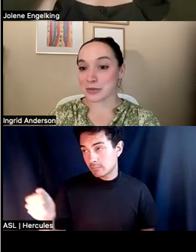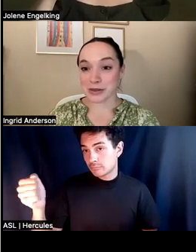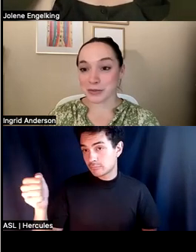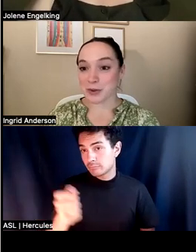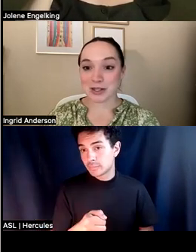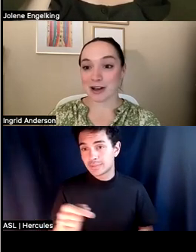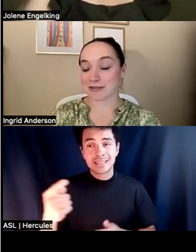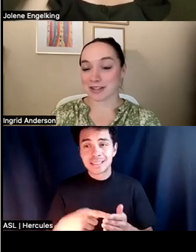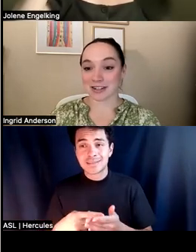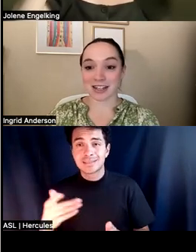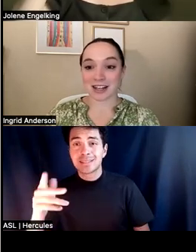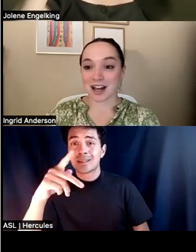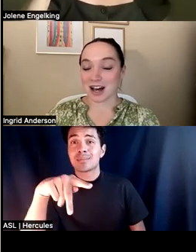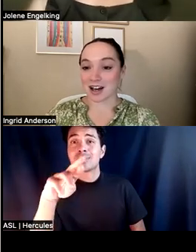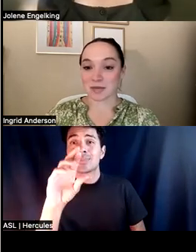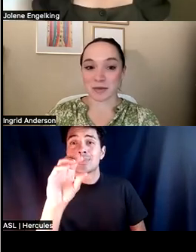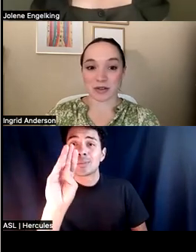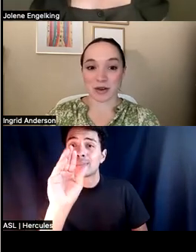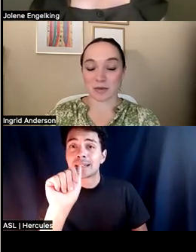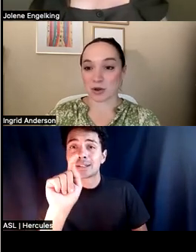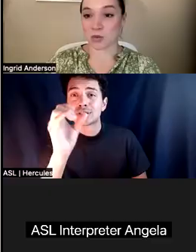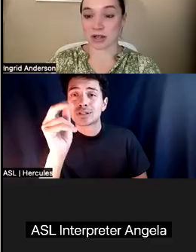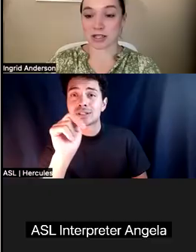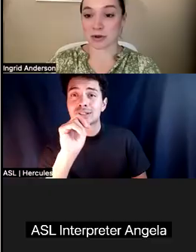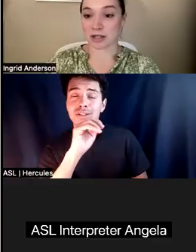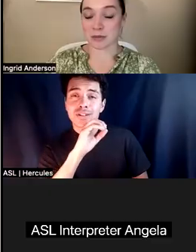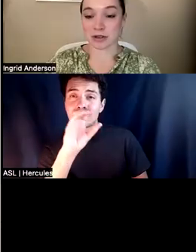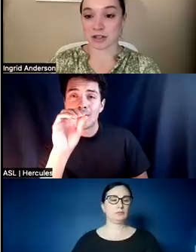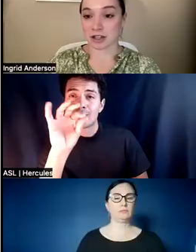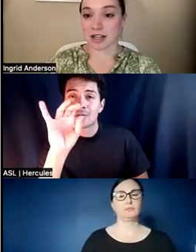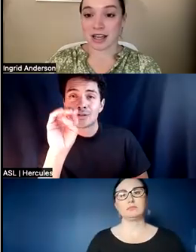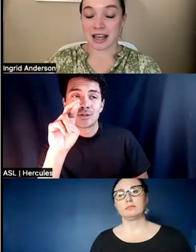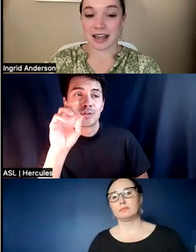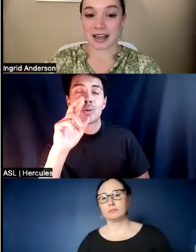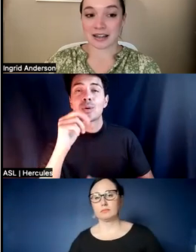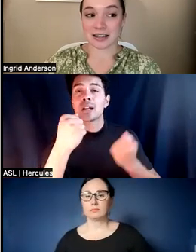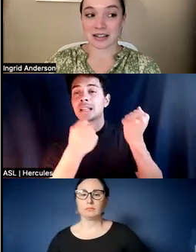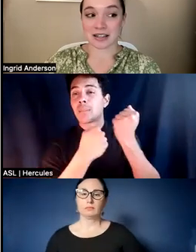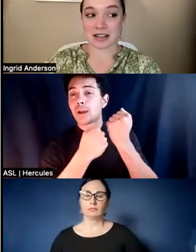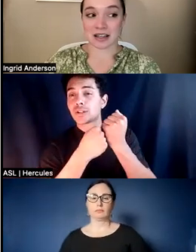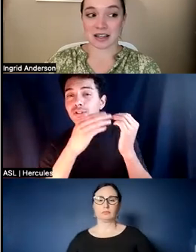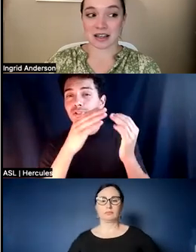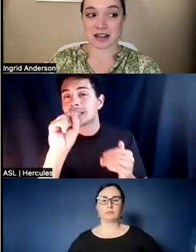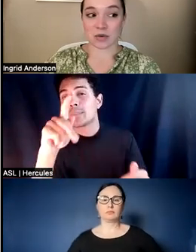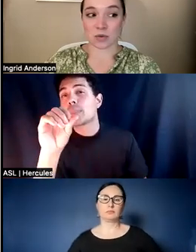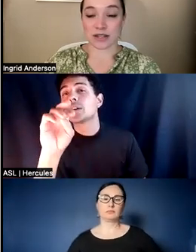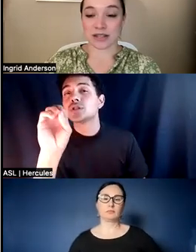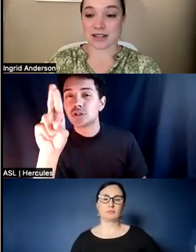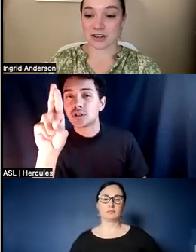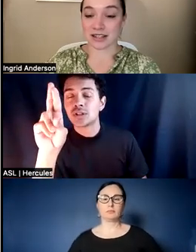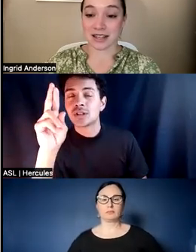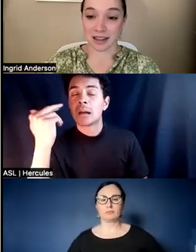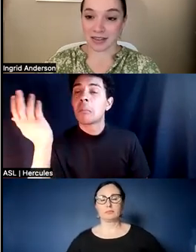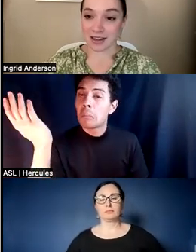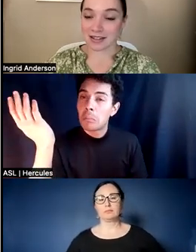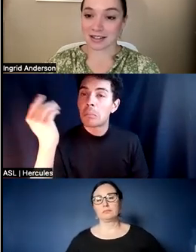wanted to bring their probation officer, or they, you know, wanted to bring a sponsor. And once I